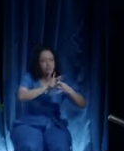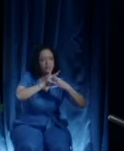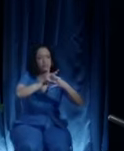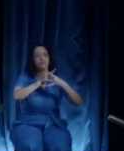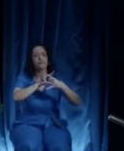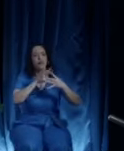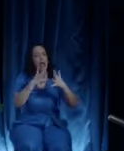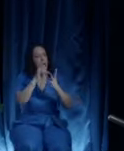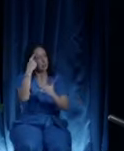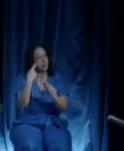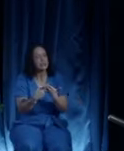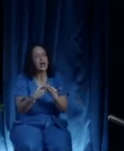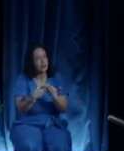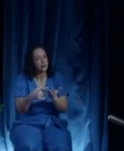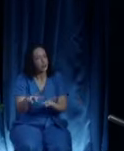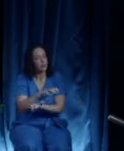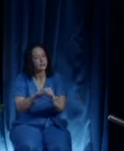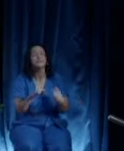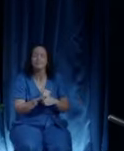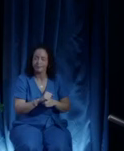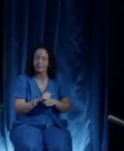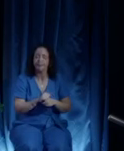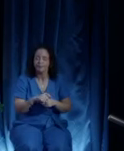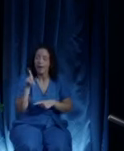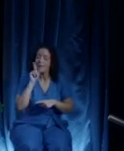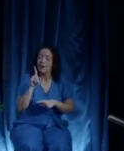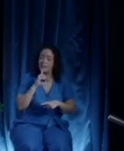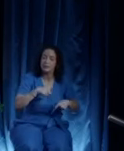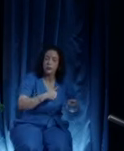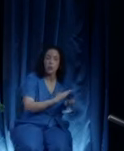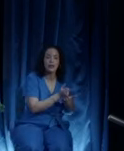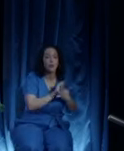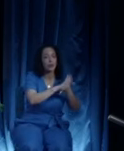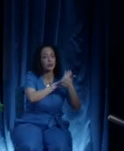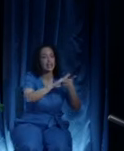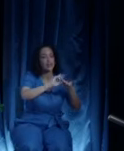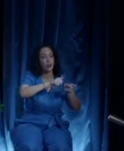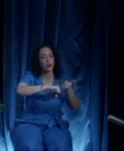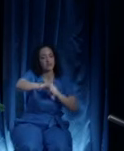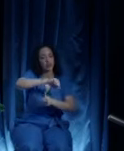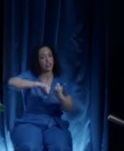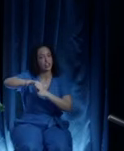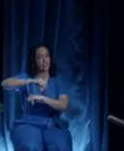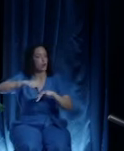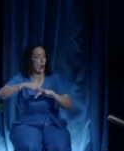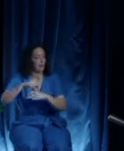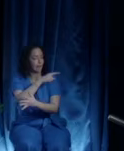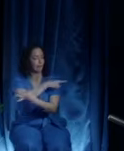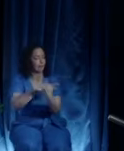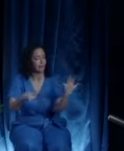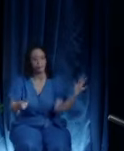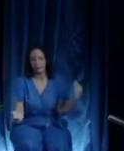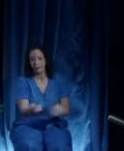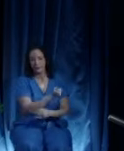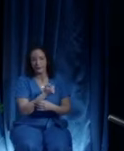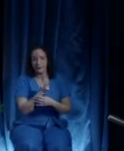going on there. Yeah, for ladies-in-waiting, it gets complicated because Henry keeps changing wife. So you get a job under one